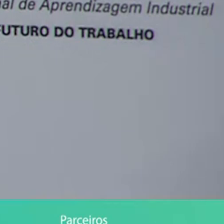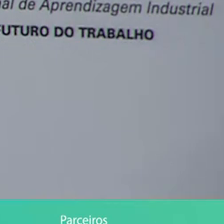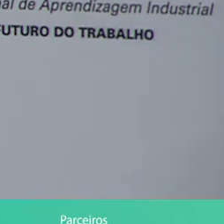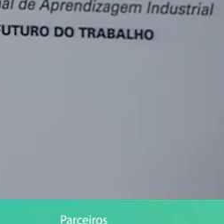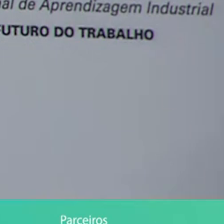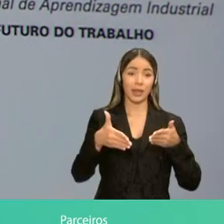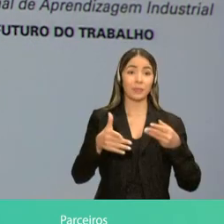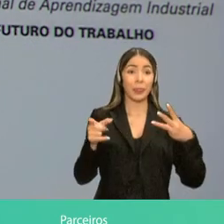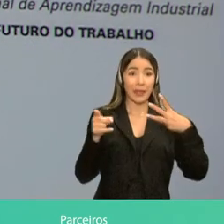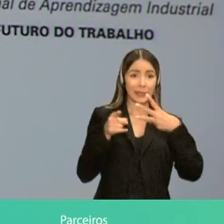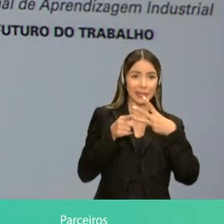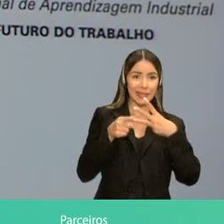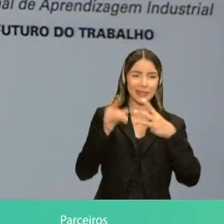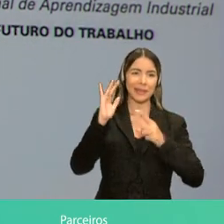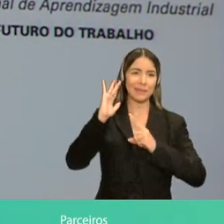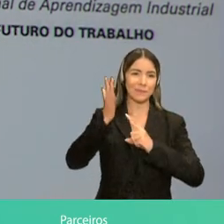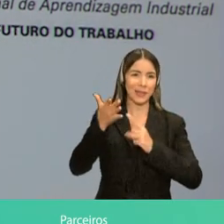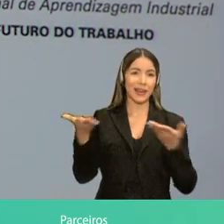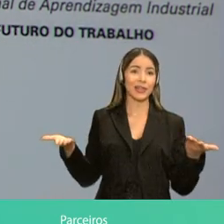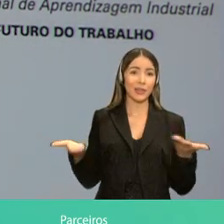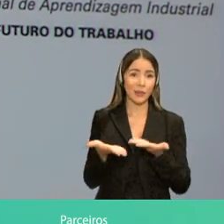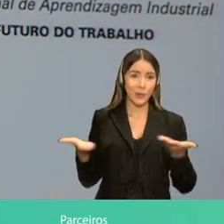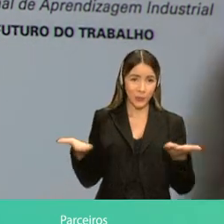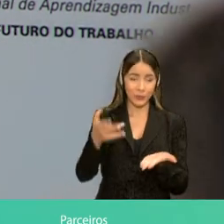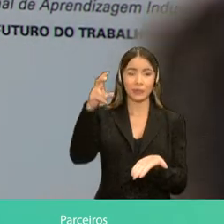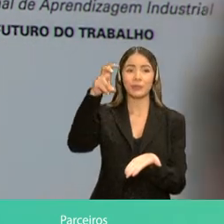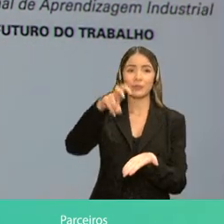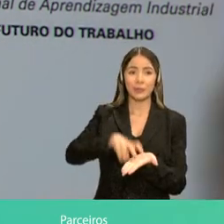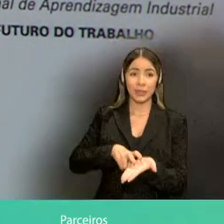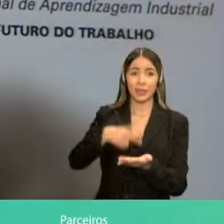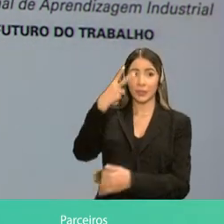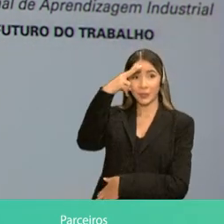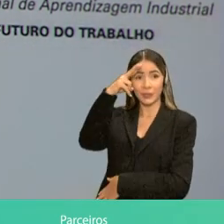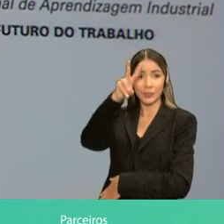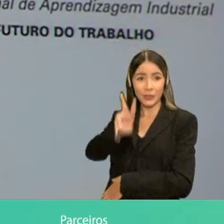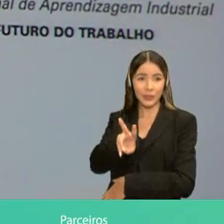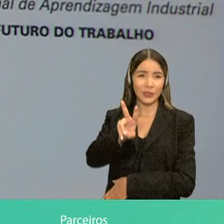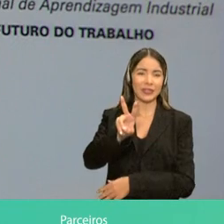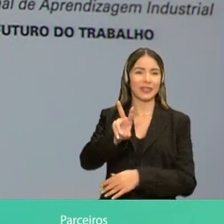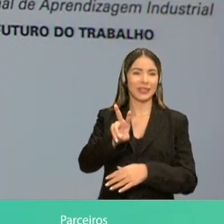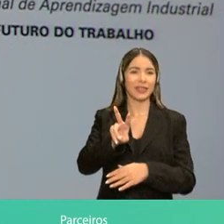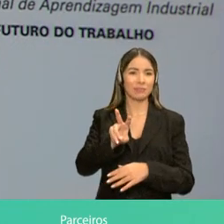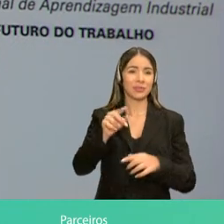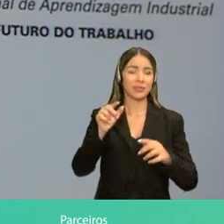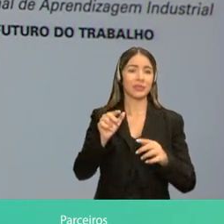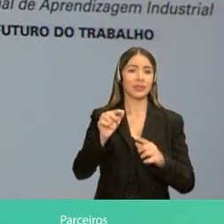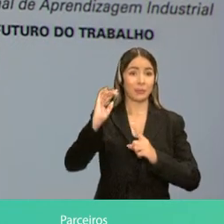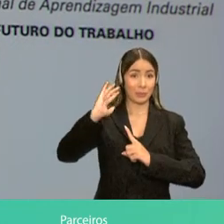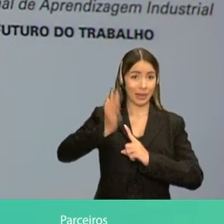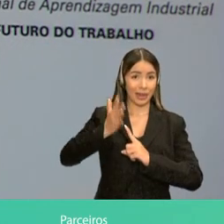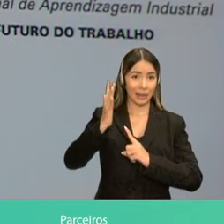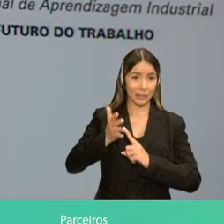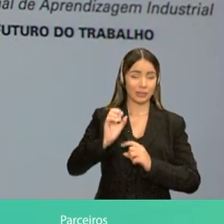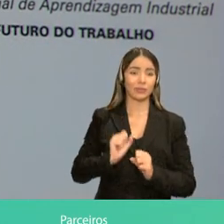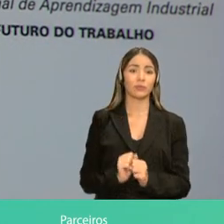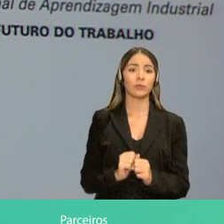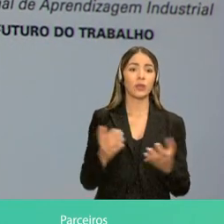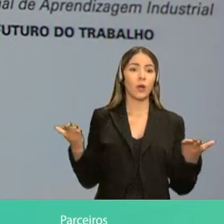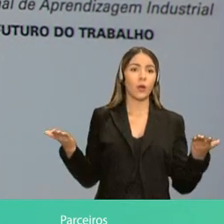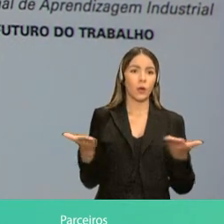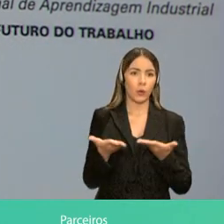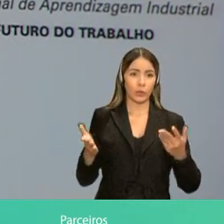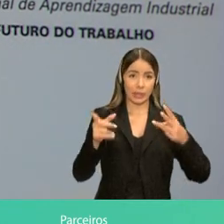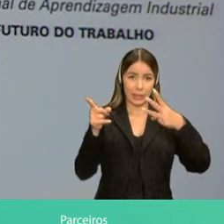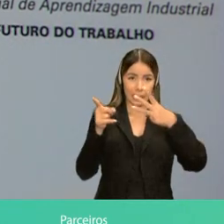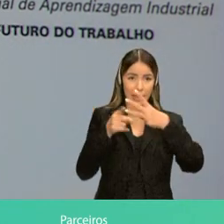let us focus in the third panel and the second day of activities for Fiec Summit 2022. The third